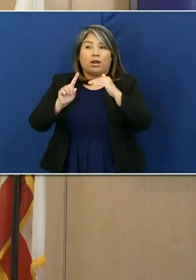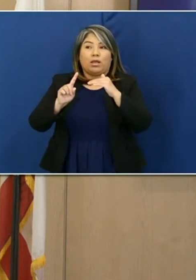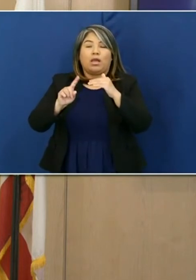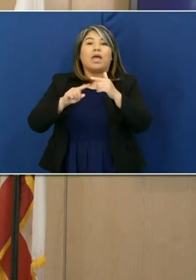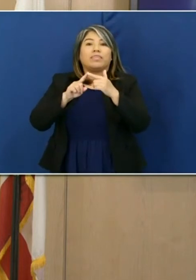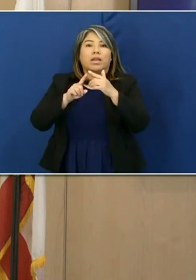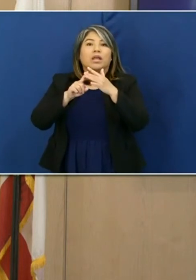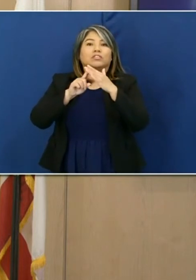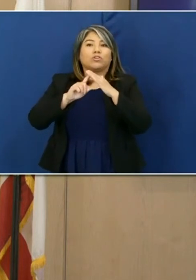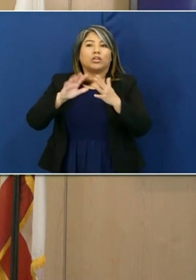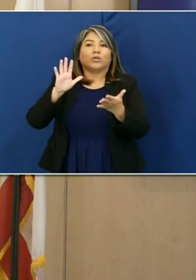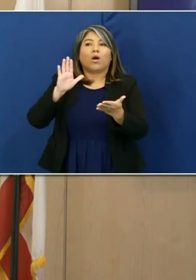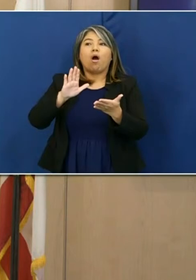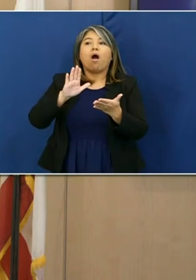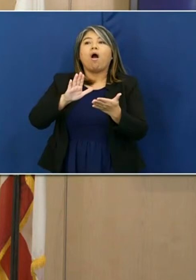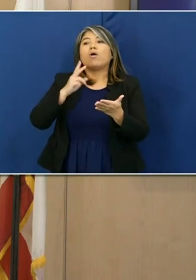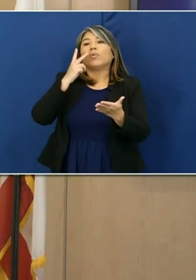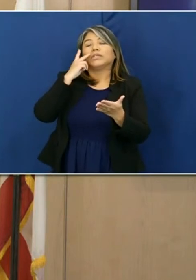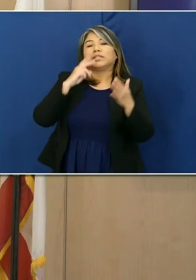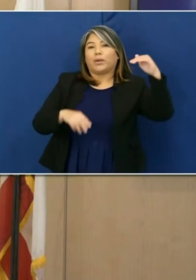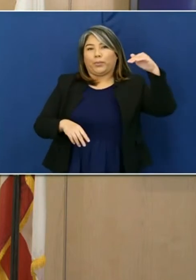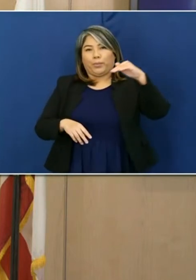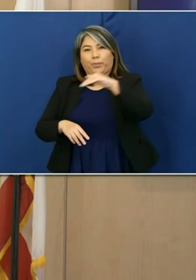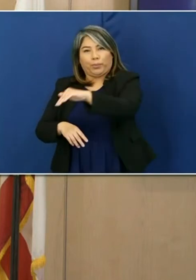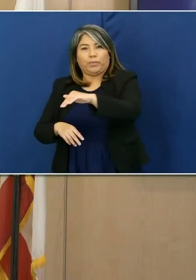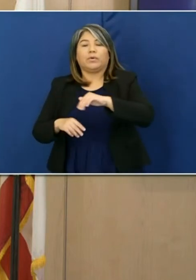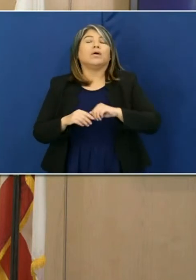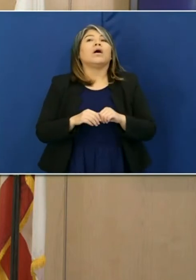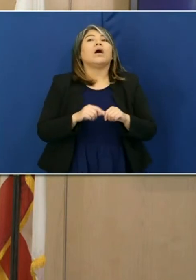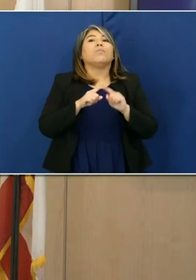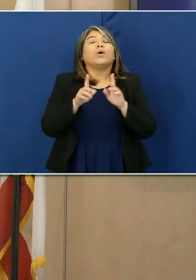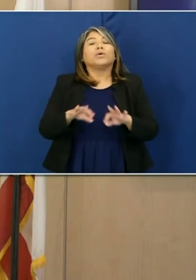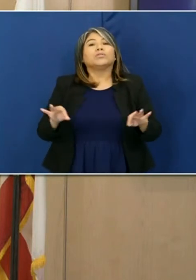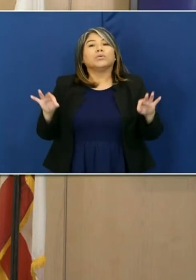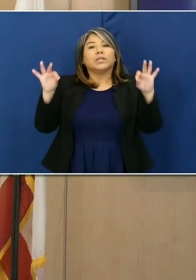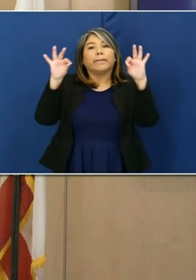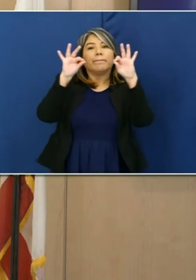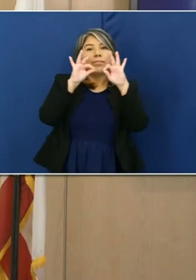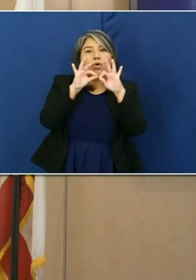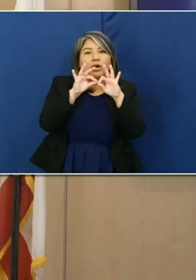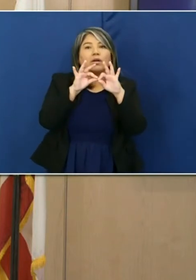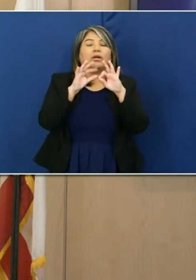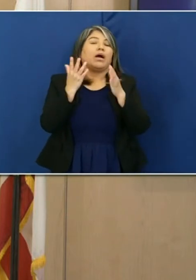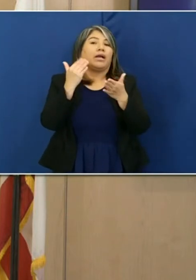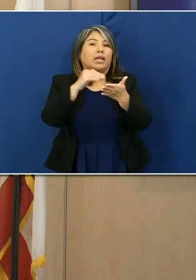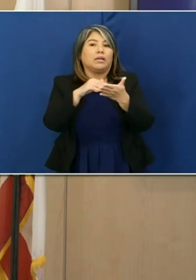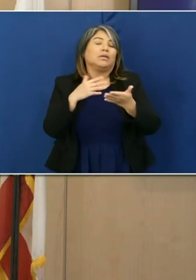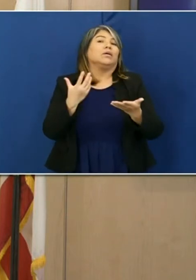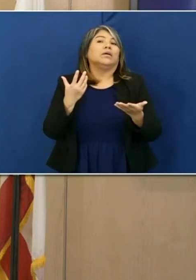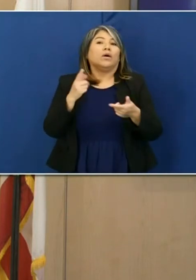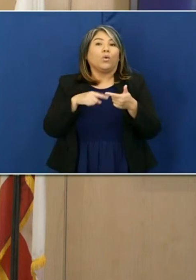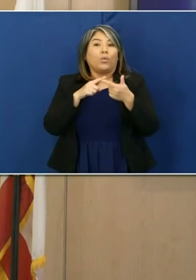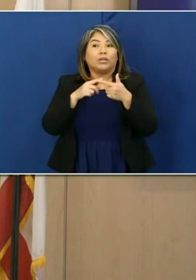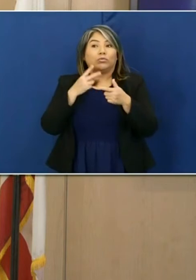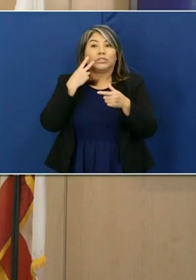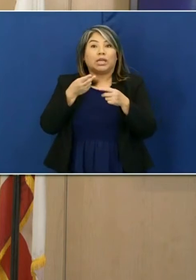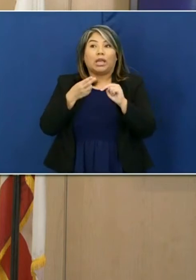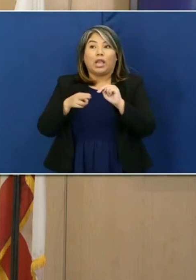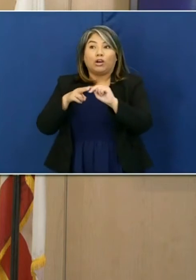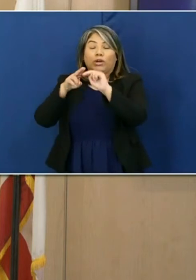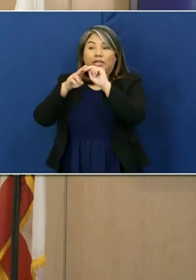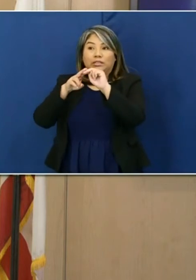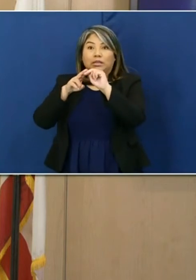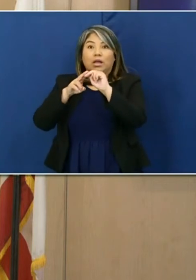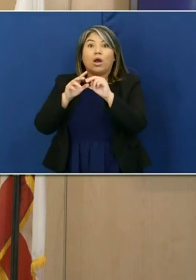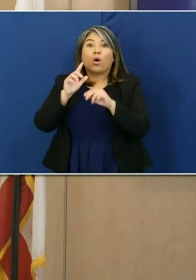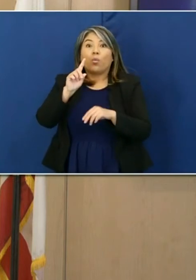it's starting to subside and we see the cases going down. What's really important here is that, again, when these are increasing, we see this number